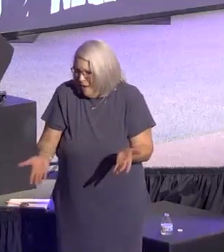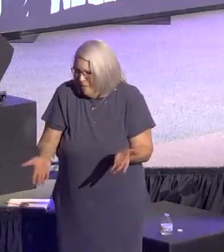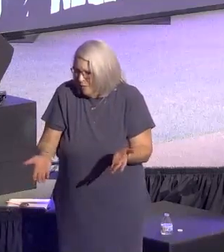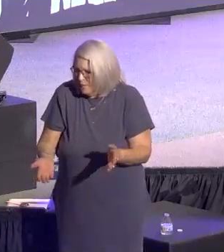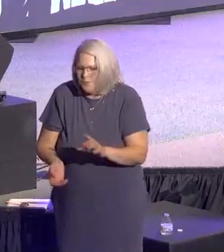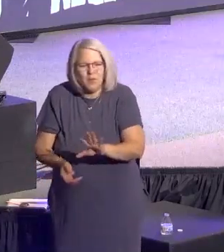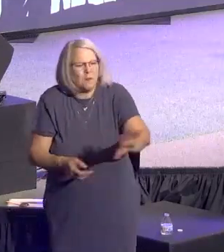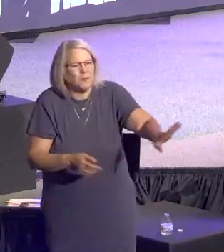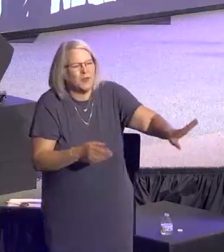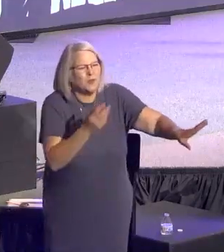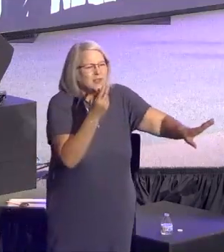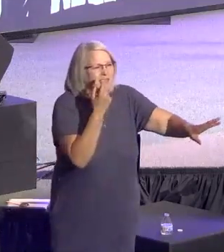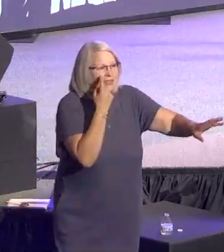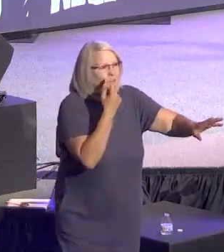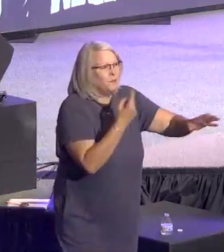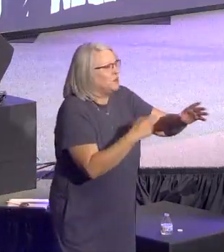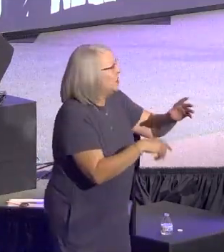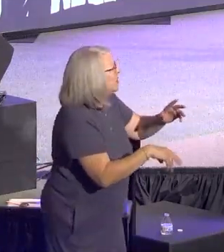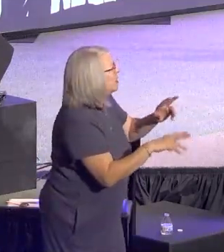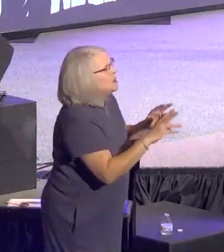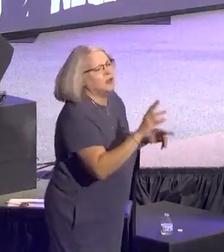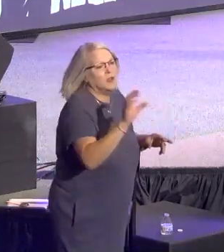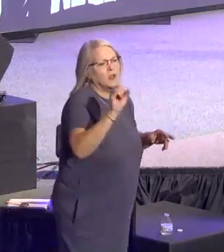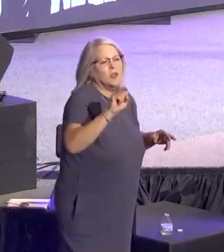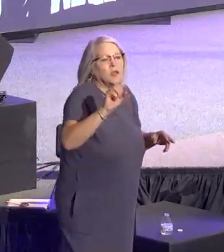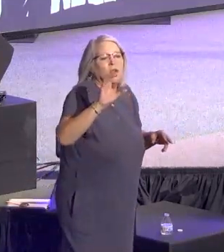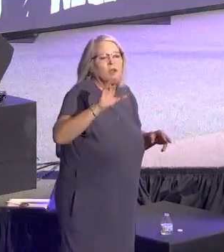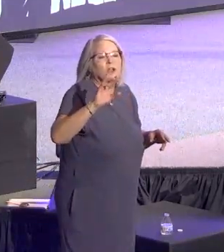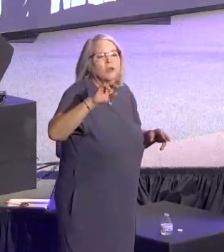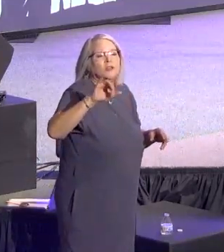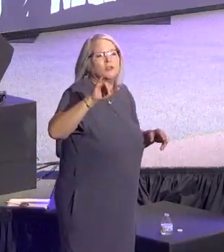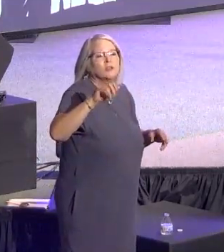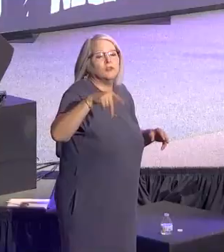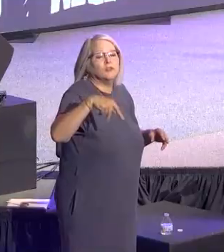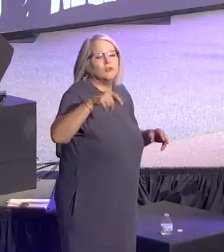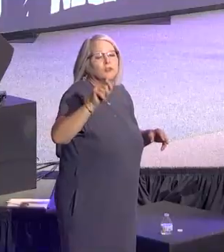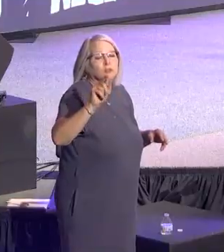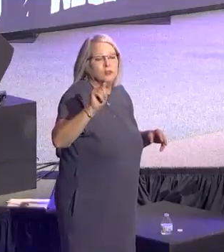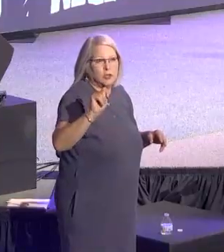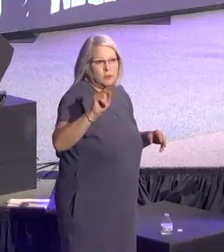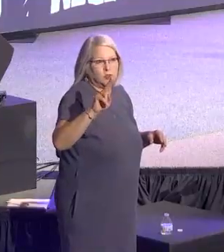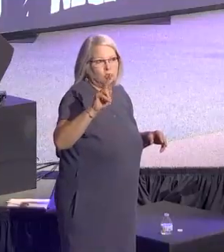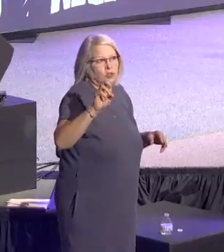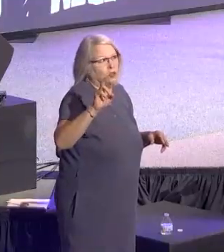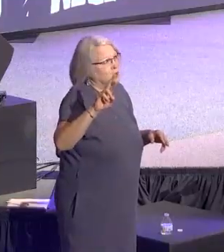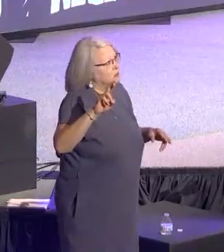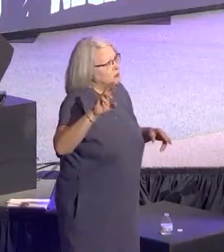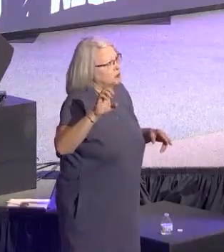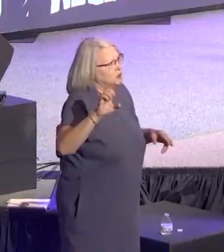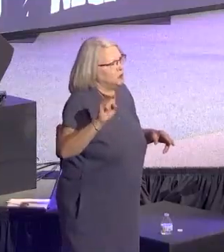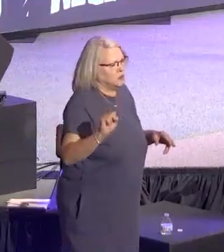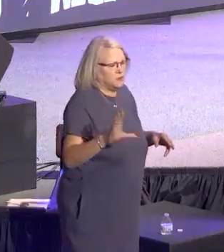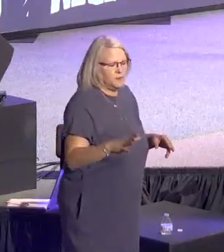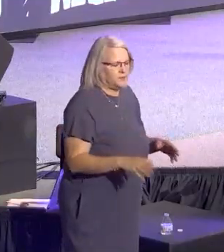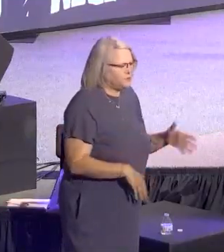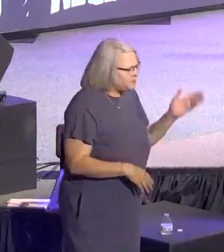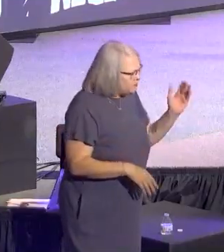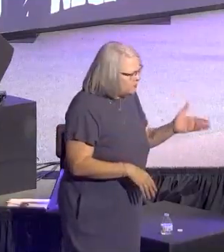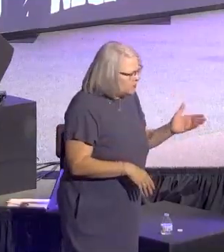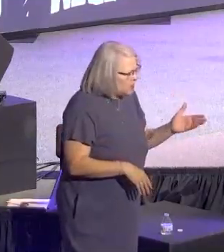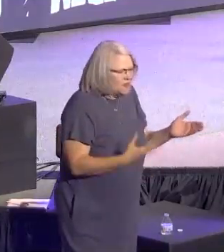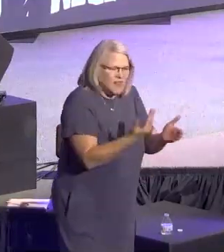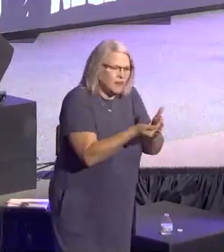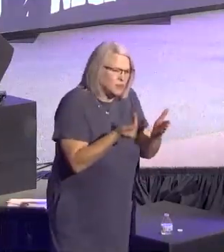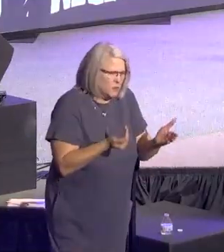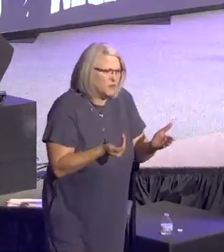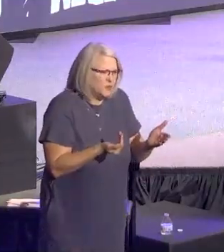notice something here, that this word scriptures is used to describe the writings of the Apostle Paul. Before there was a